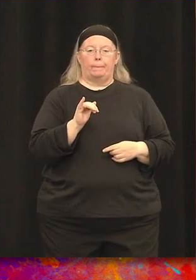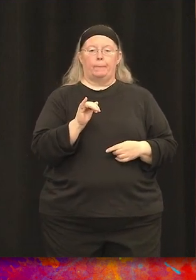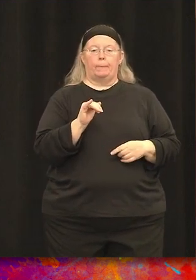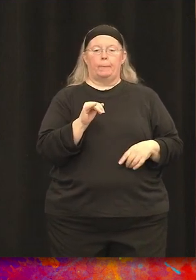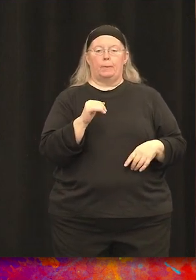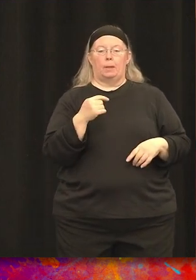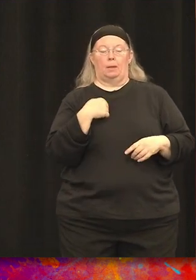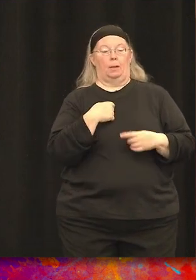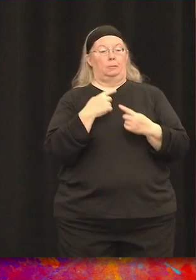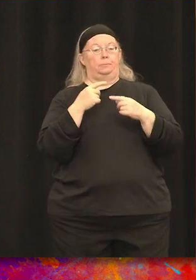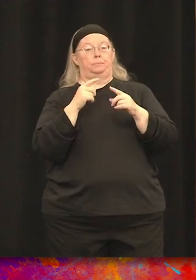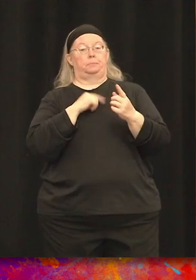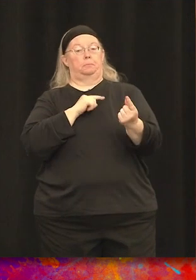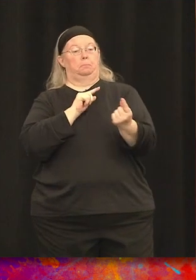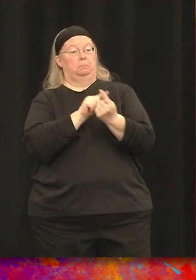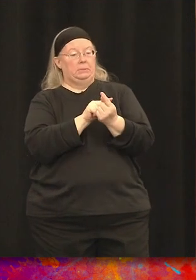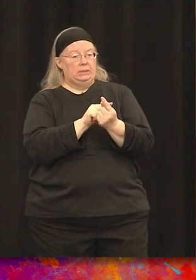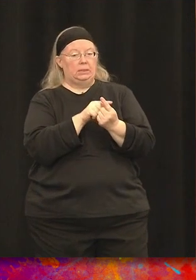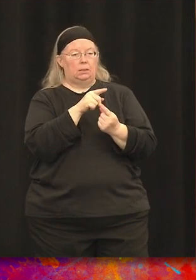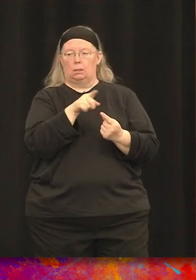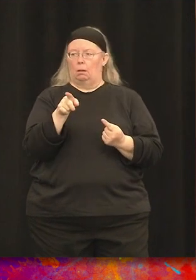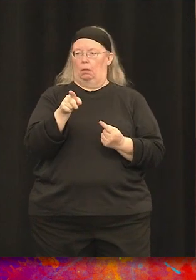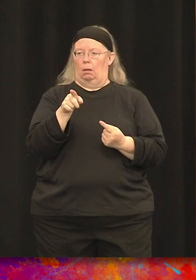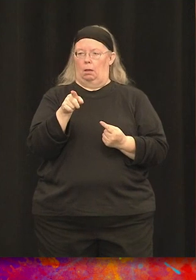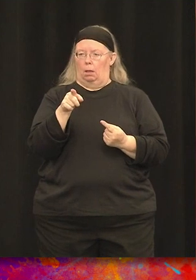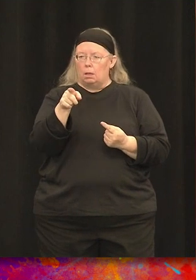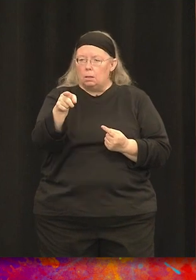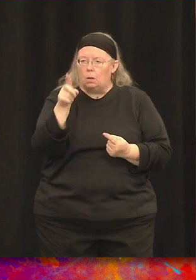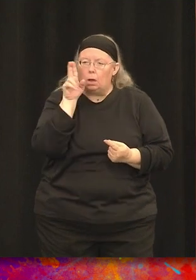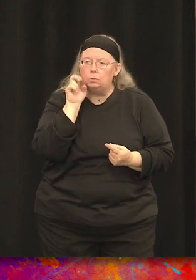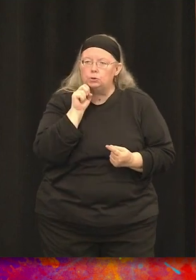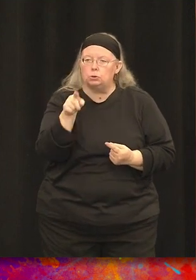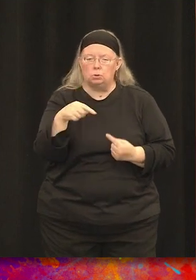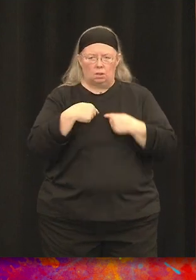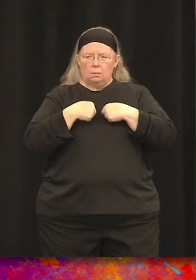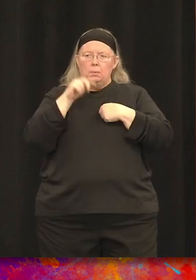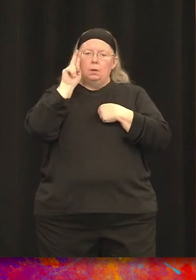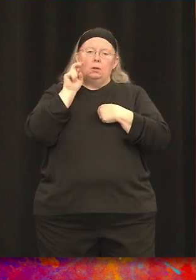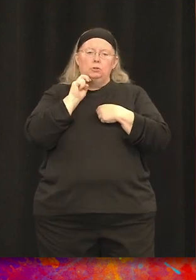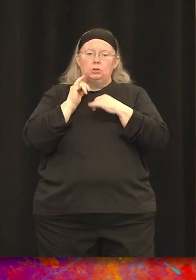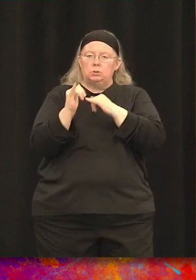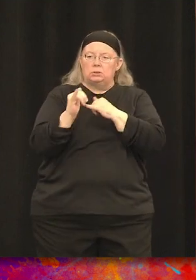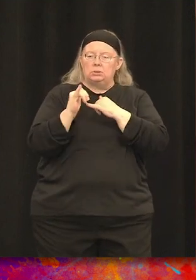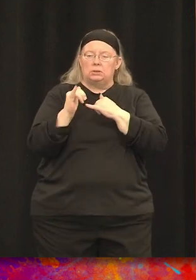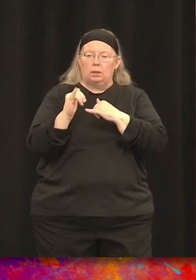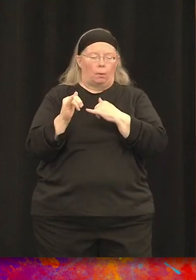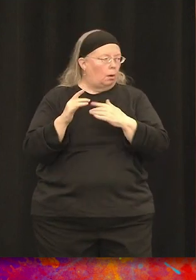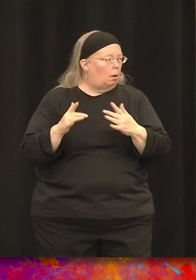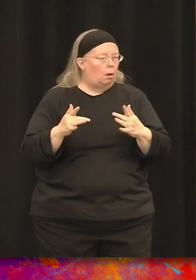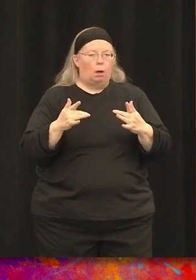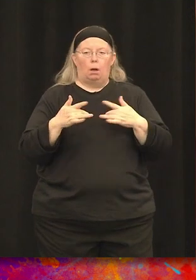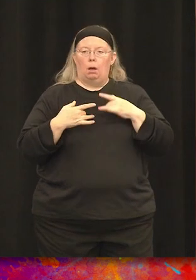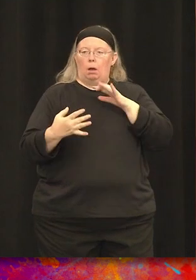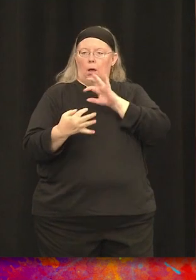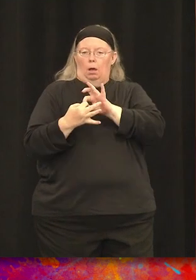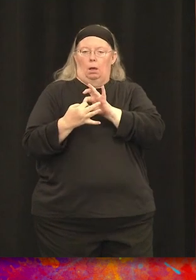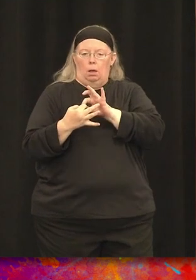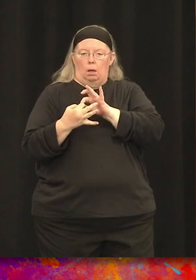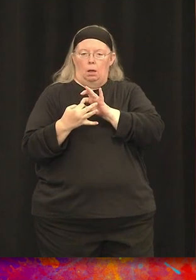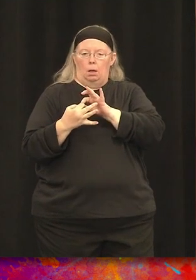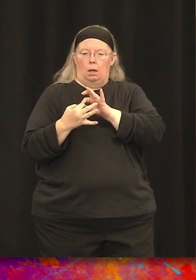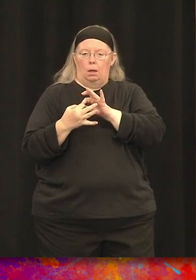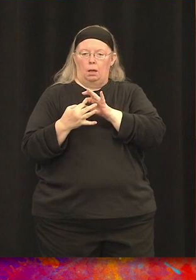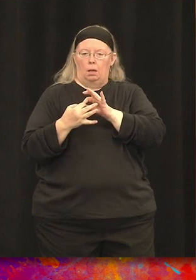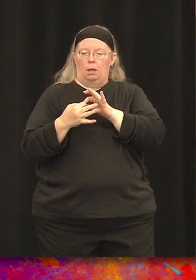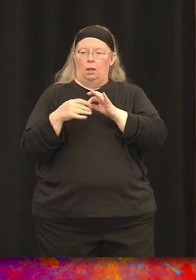who gets it. I've also witnessed those connections become lifelong friendships. I sincerely hope